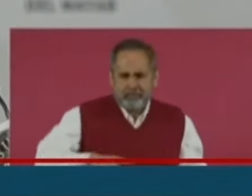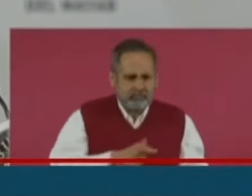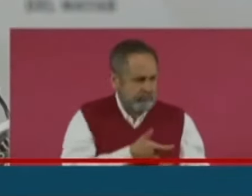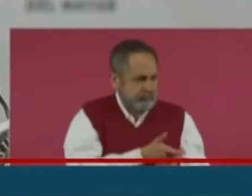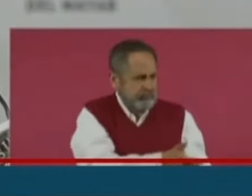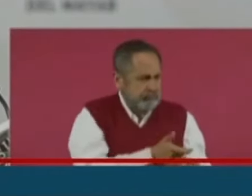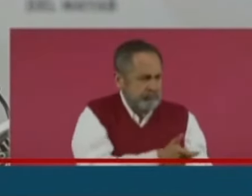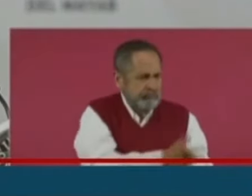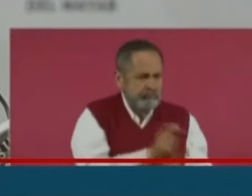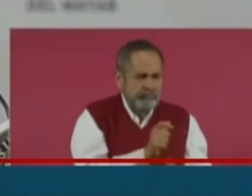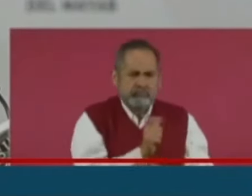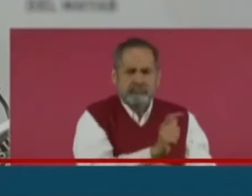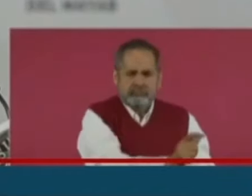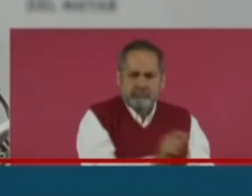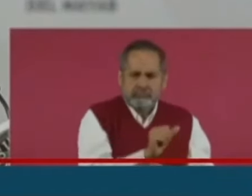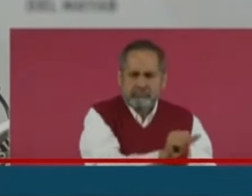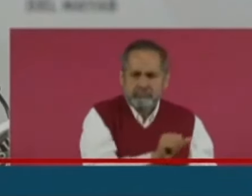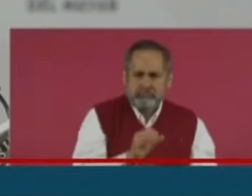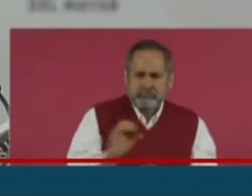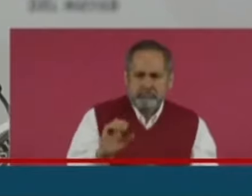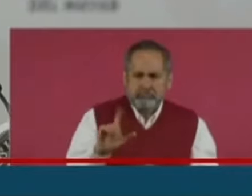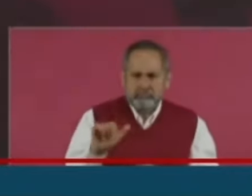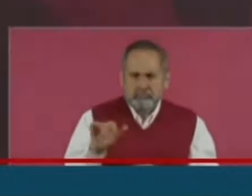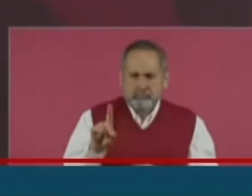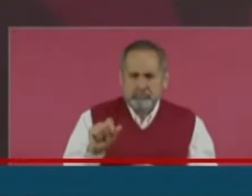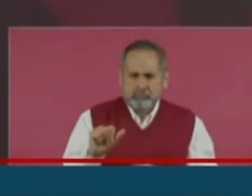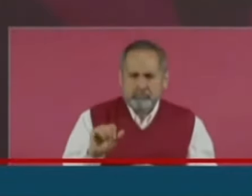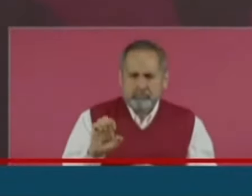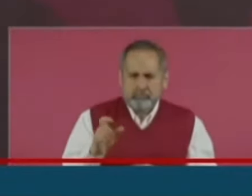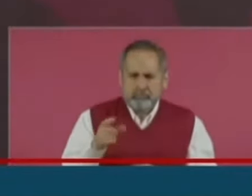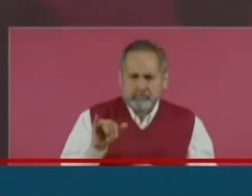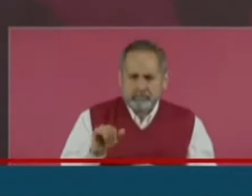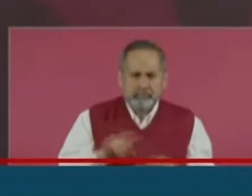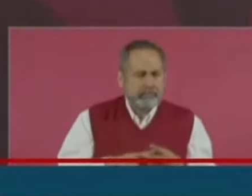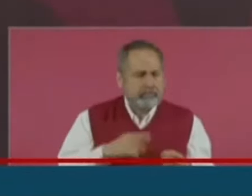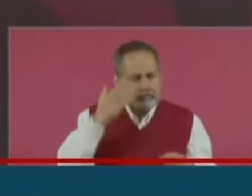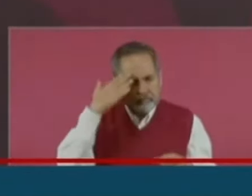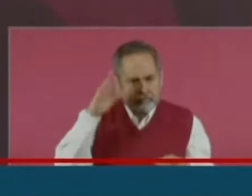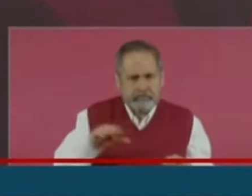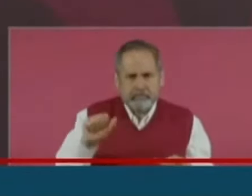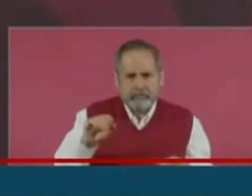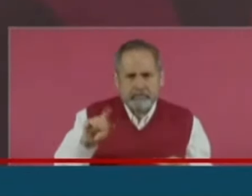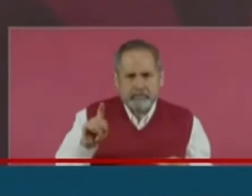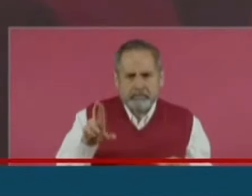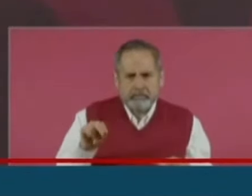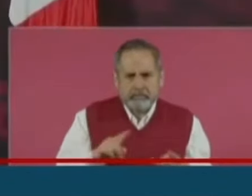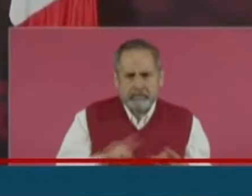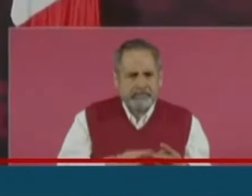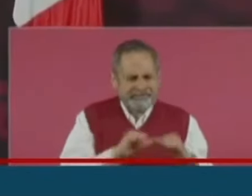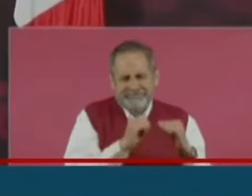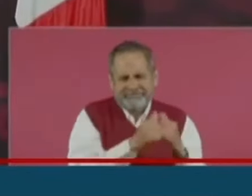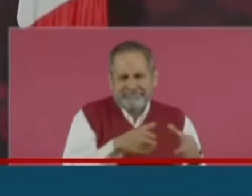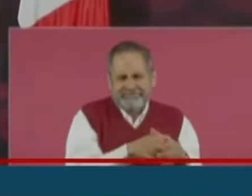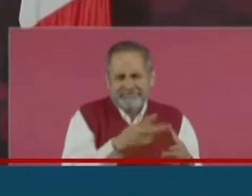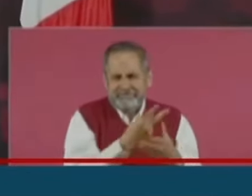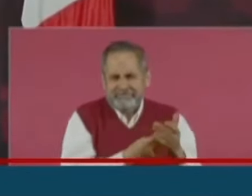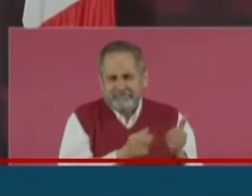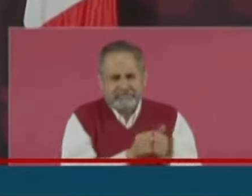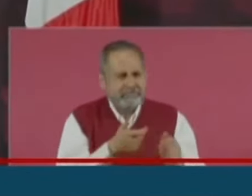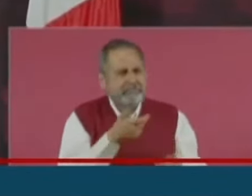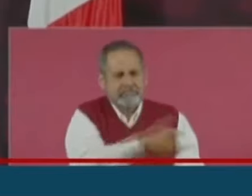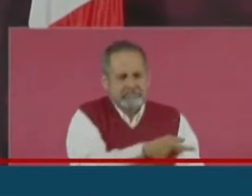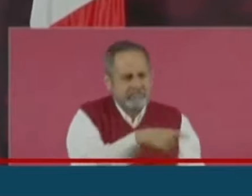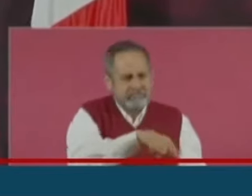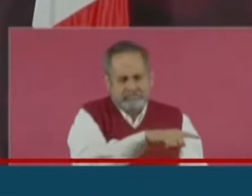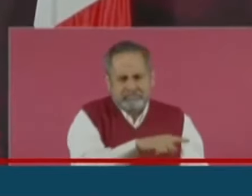Mrs. Amparo Casar and the association they manage. And yesterday the diplomatic